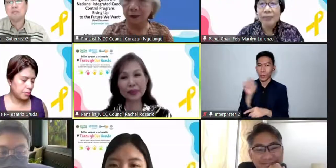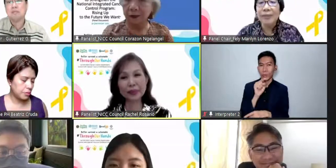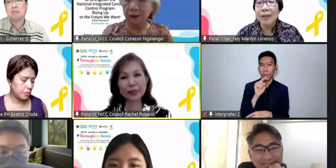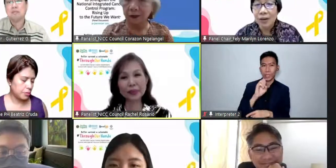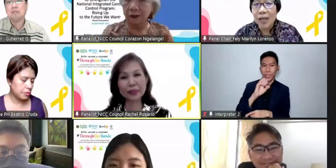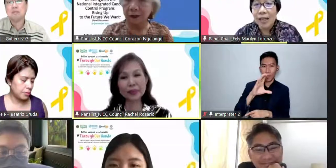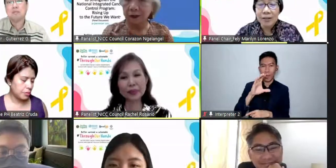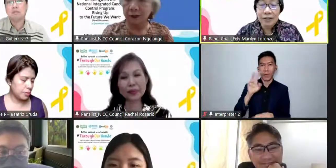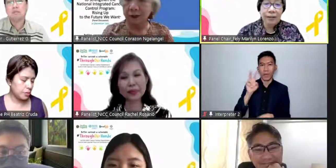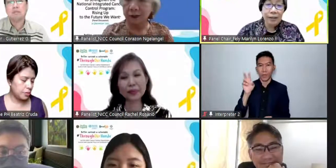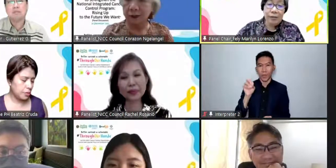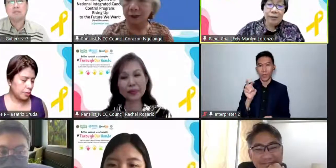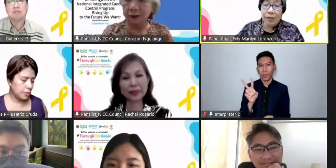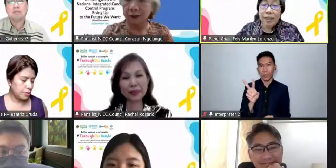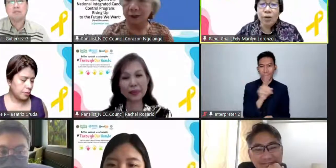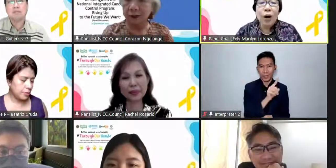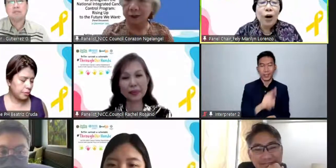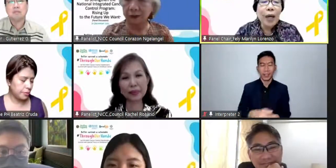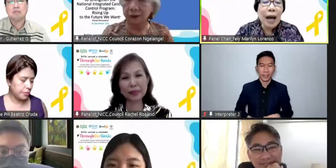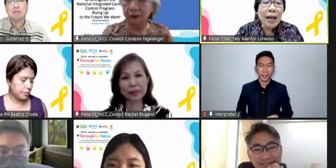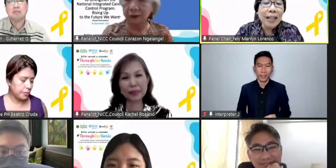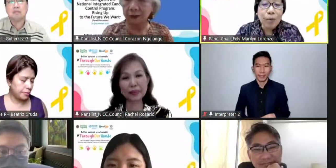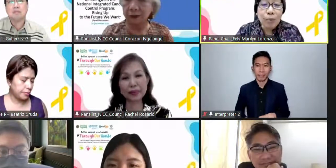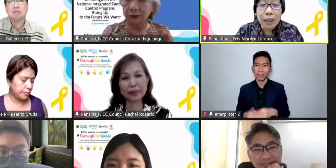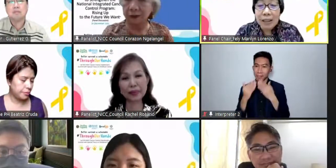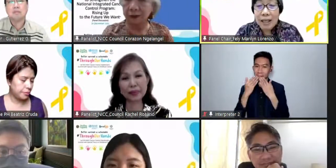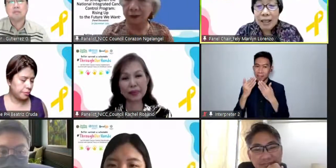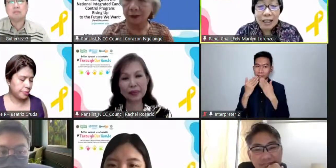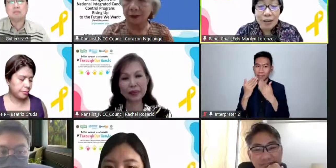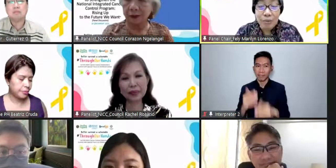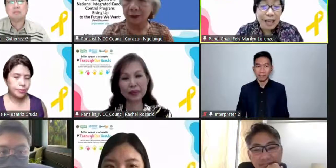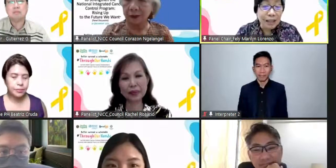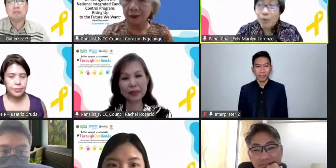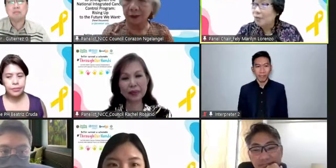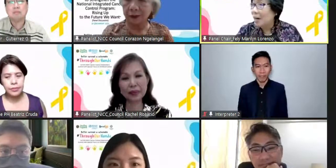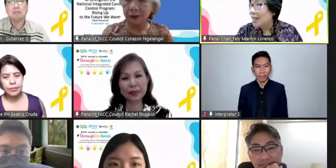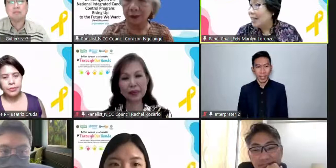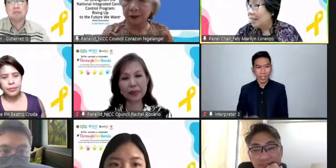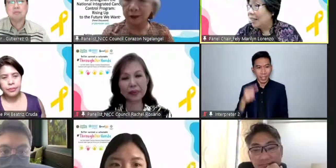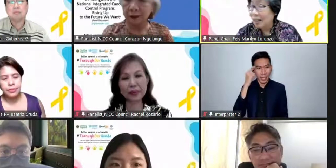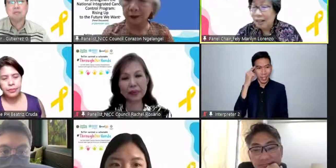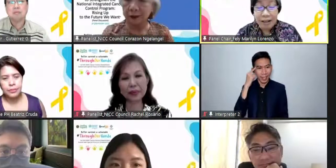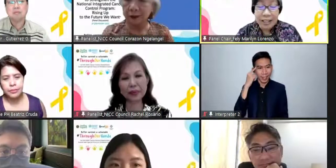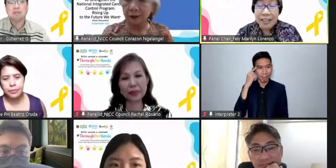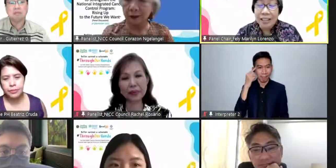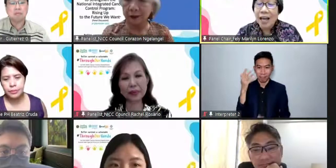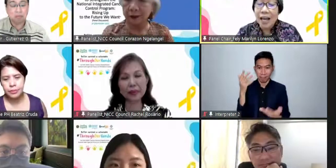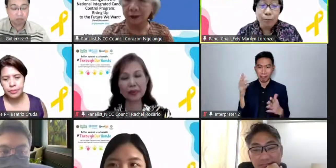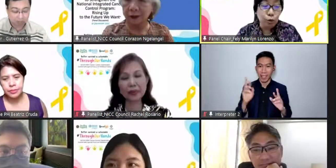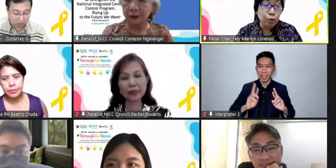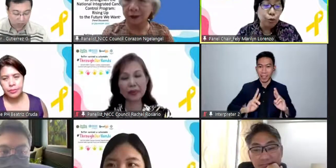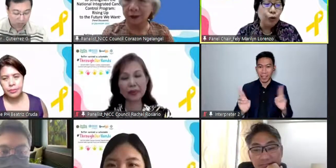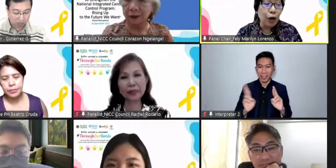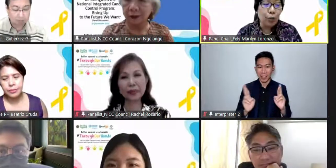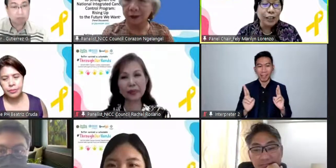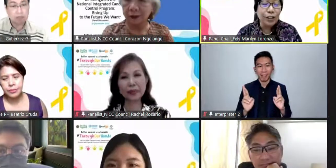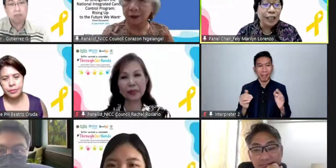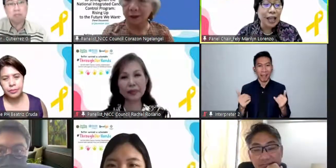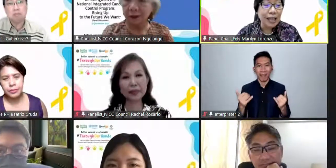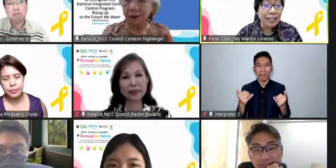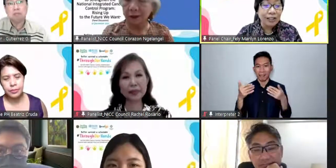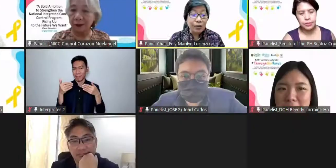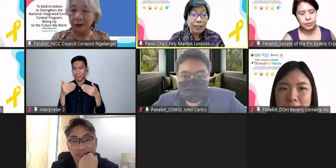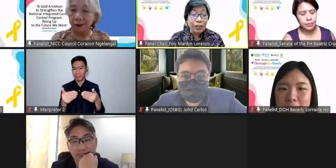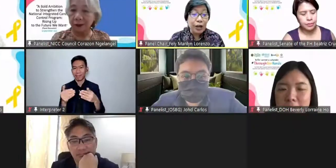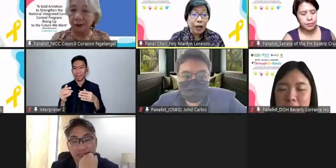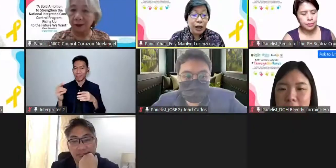Okay. Okay. So thank you. Okay, I think with that we're ready, and it's time to move to our question